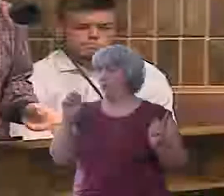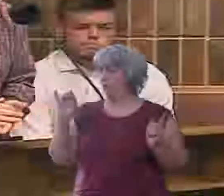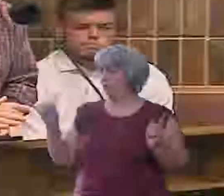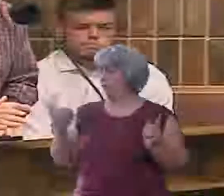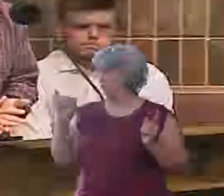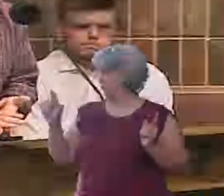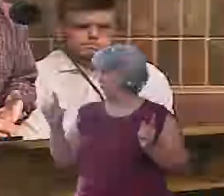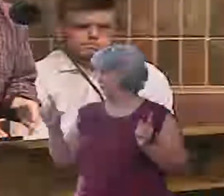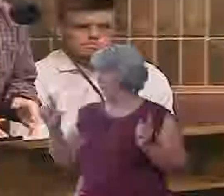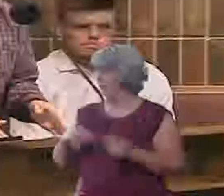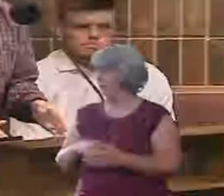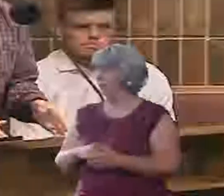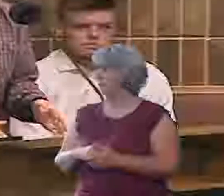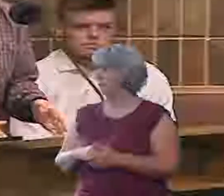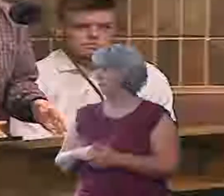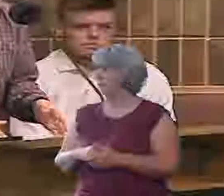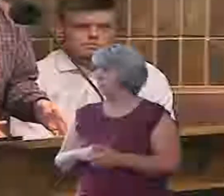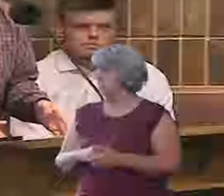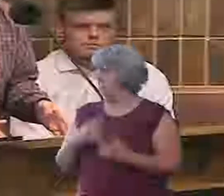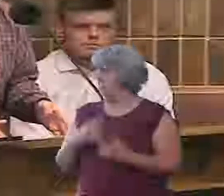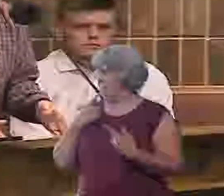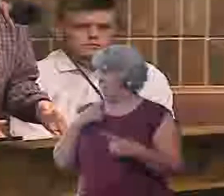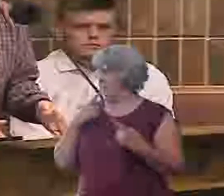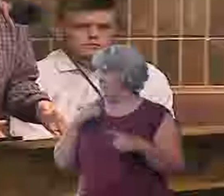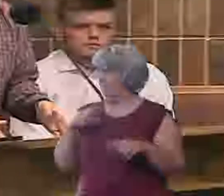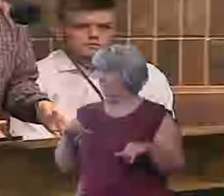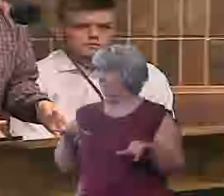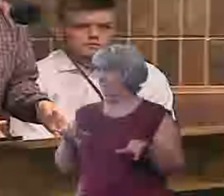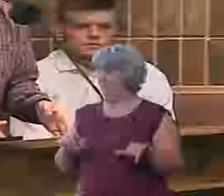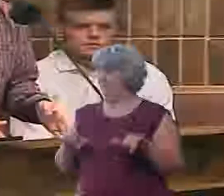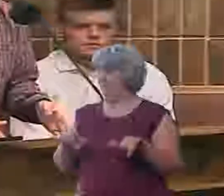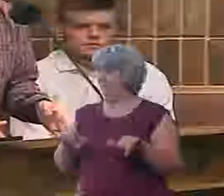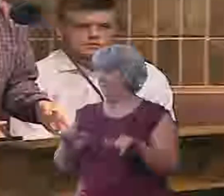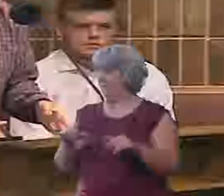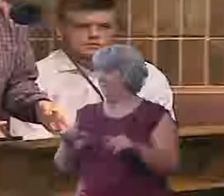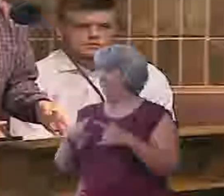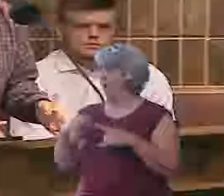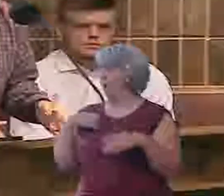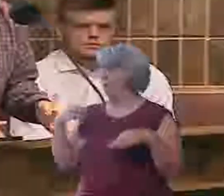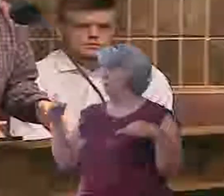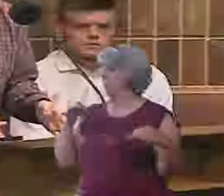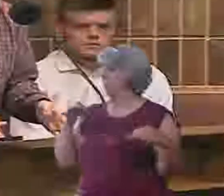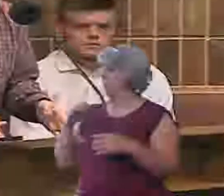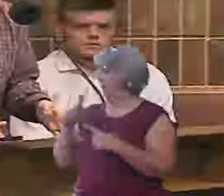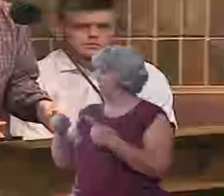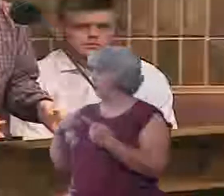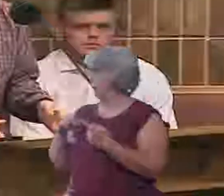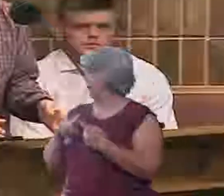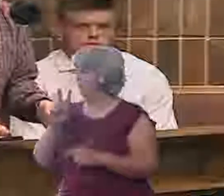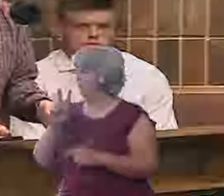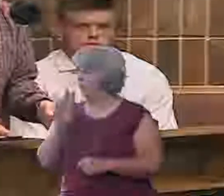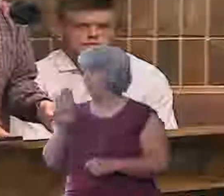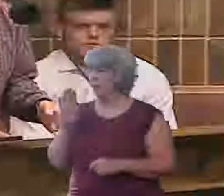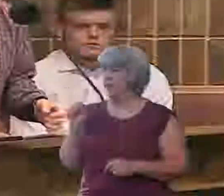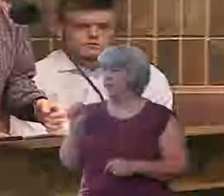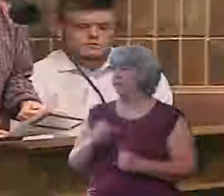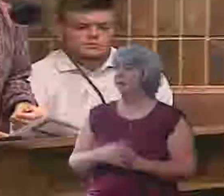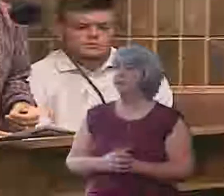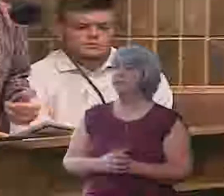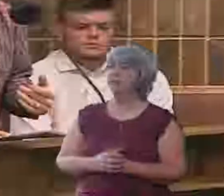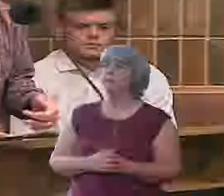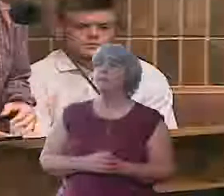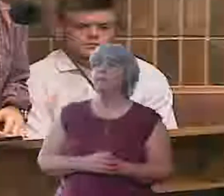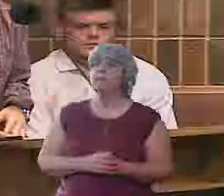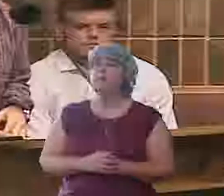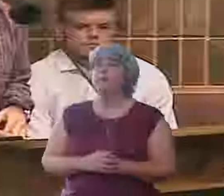I don't think I have any new announcements. Just needed to elaborate on the VBS agenda for next Sunday. Please also mention or